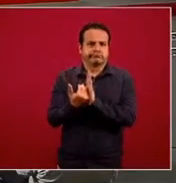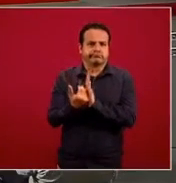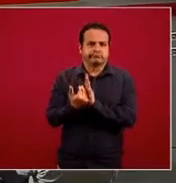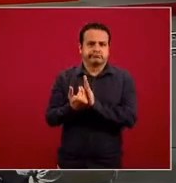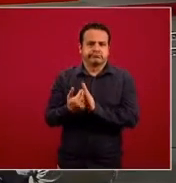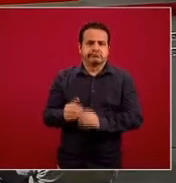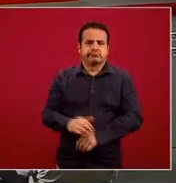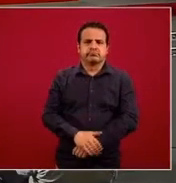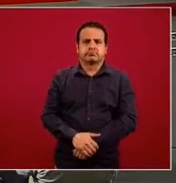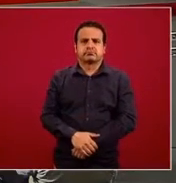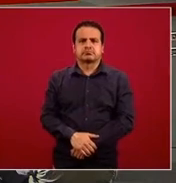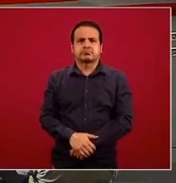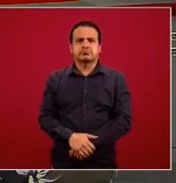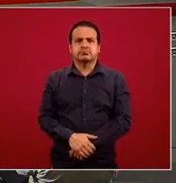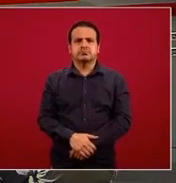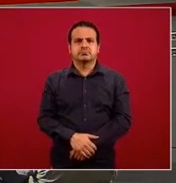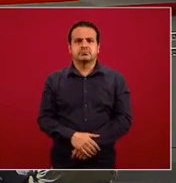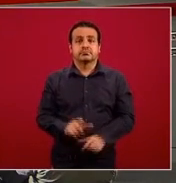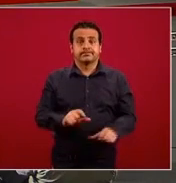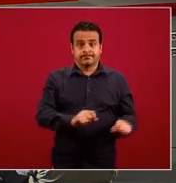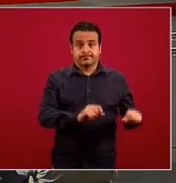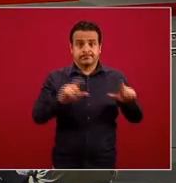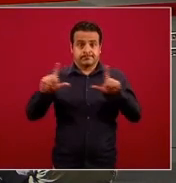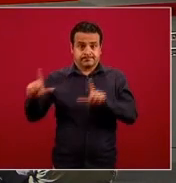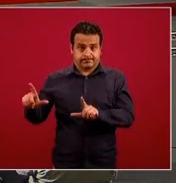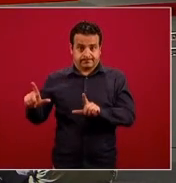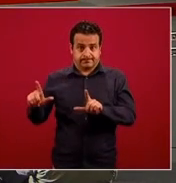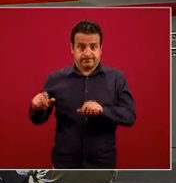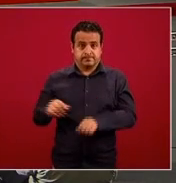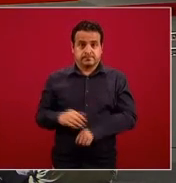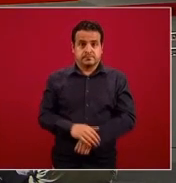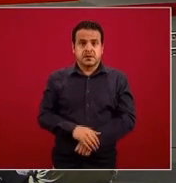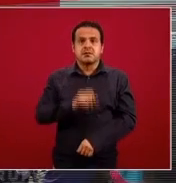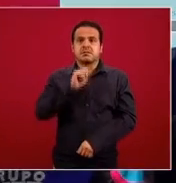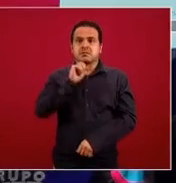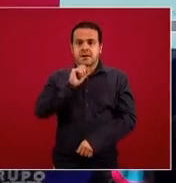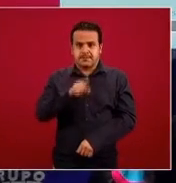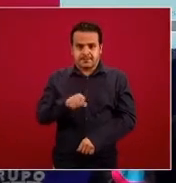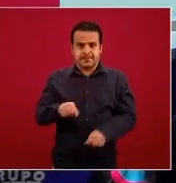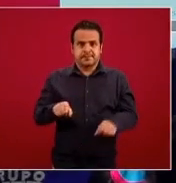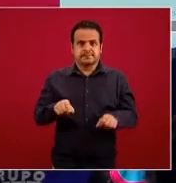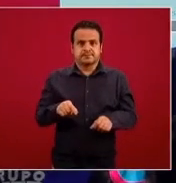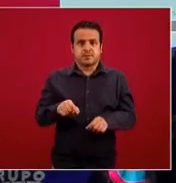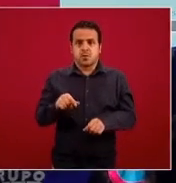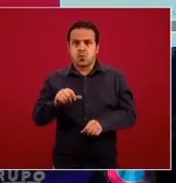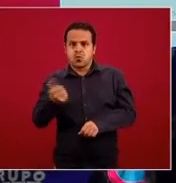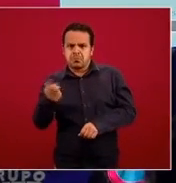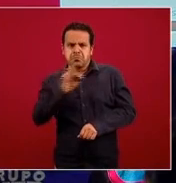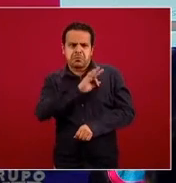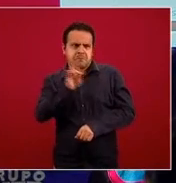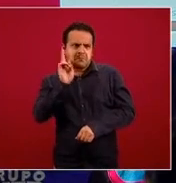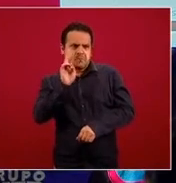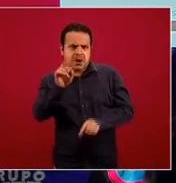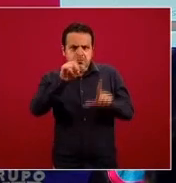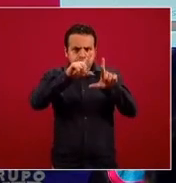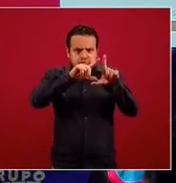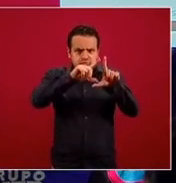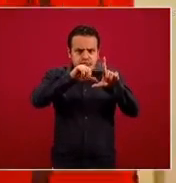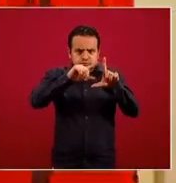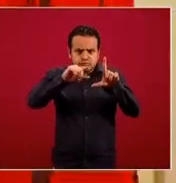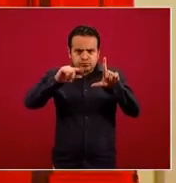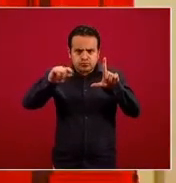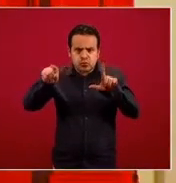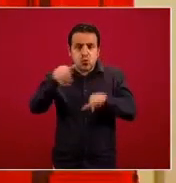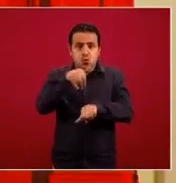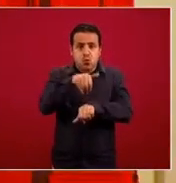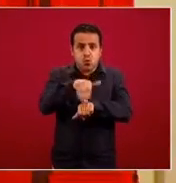the highest number of active cases. The same information can be presented in the form of a bar graph, and we can have